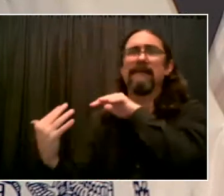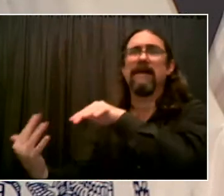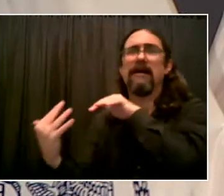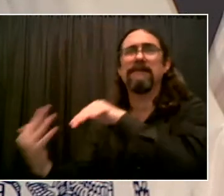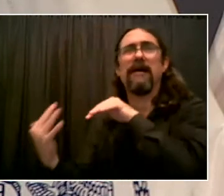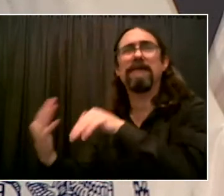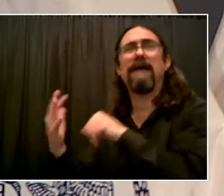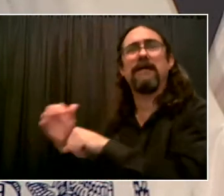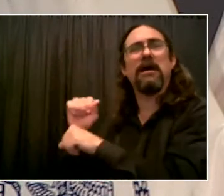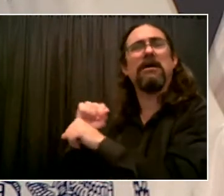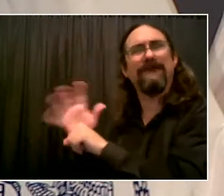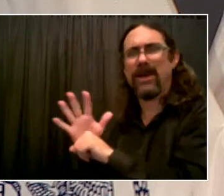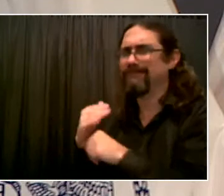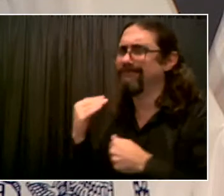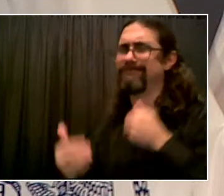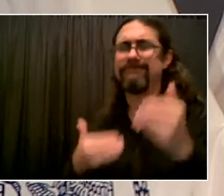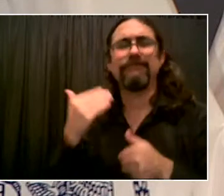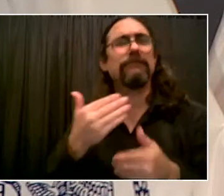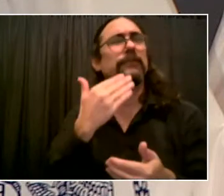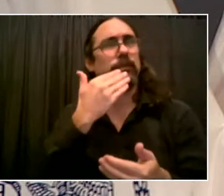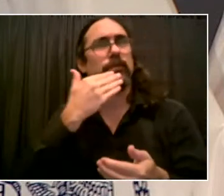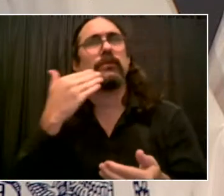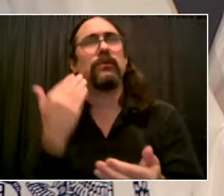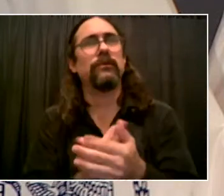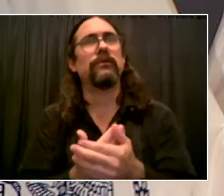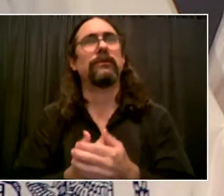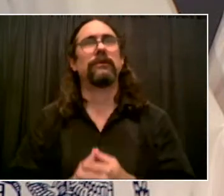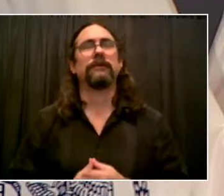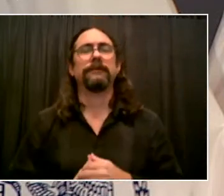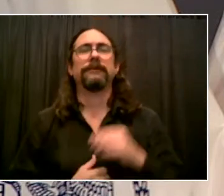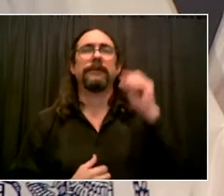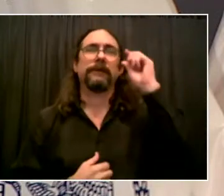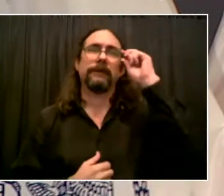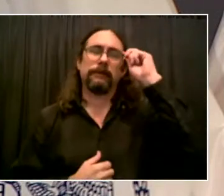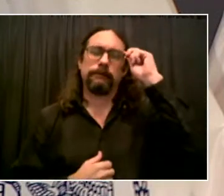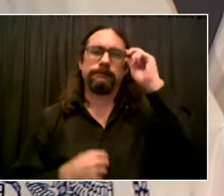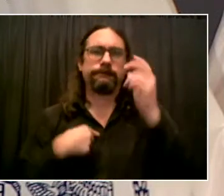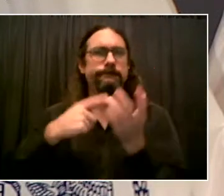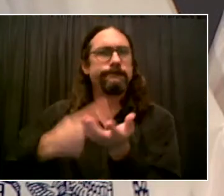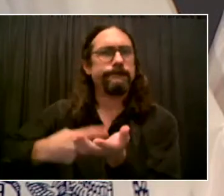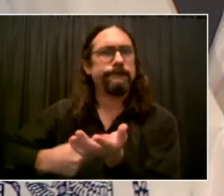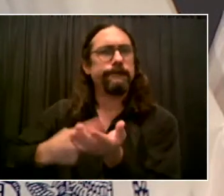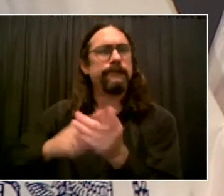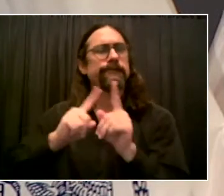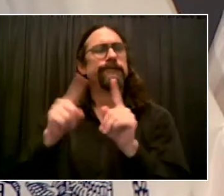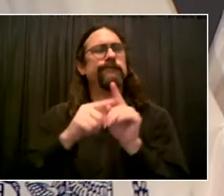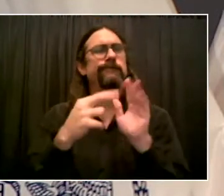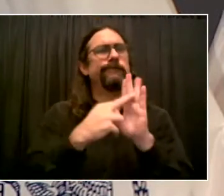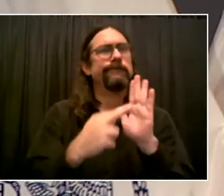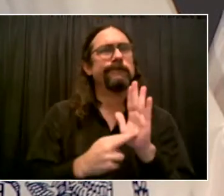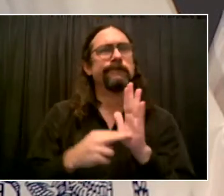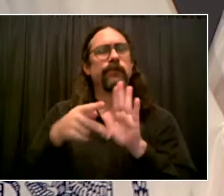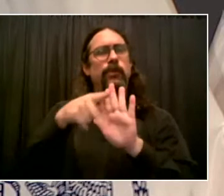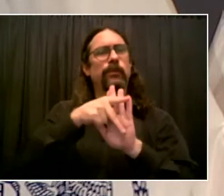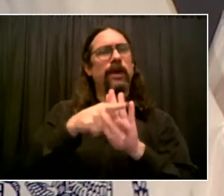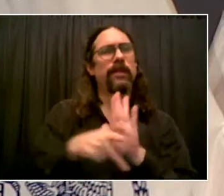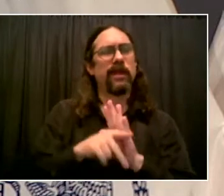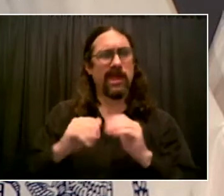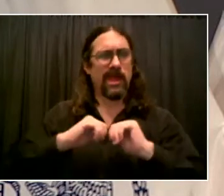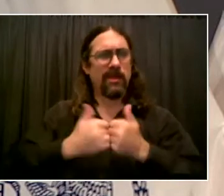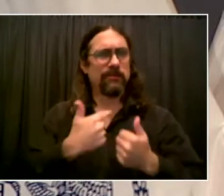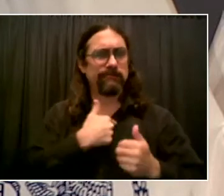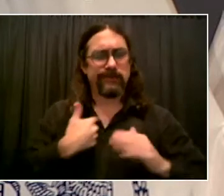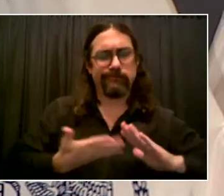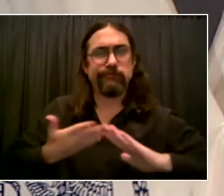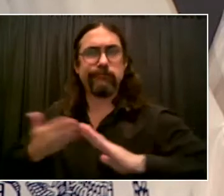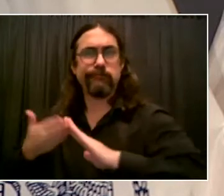go right at COVID work. Today is the 1 month anniversary of the Key to NYC policy going into full